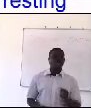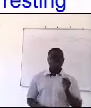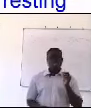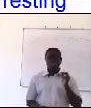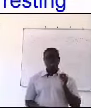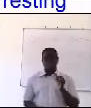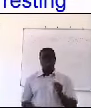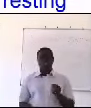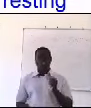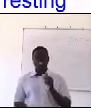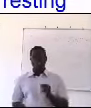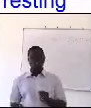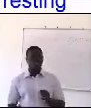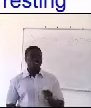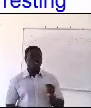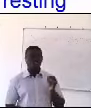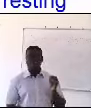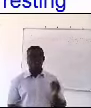It says